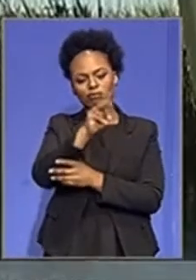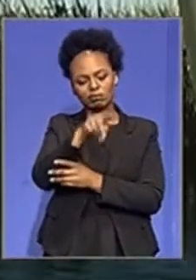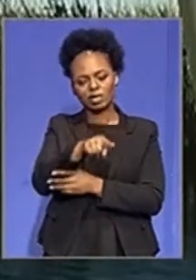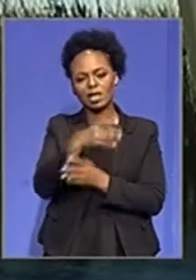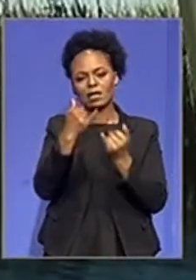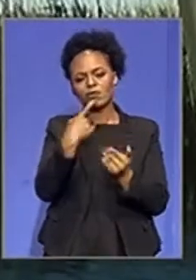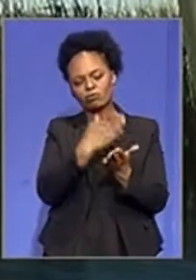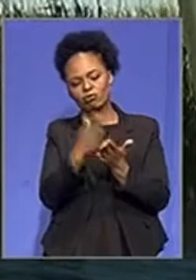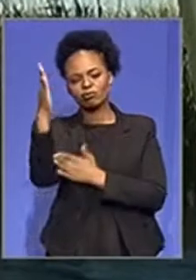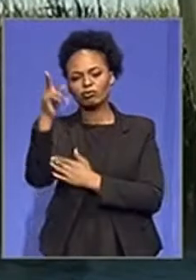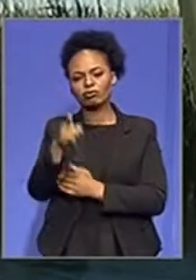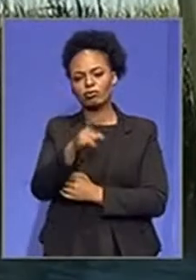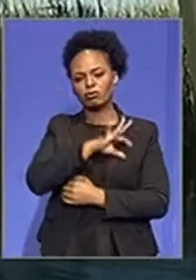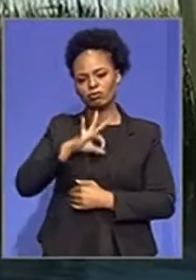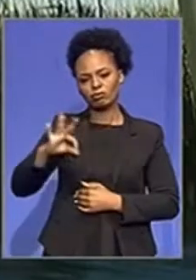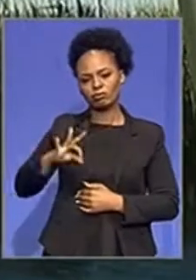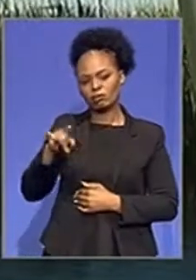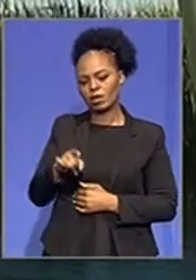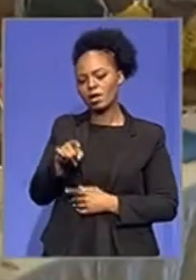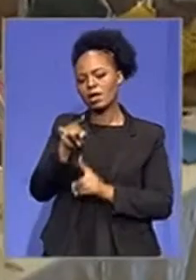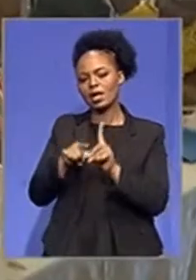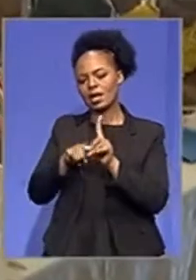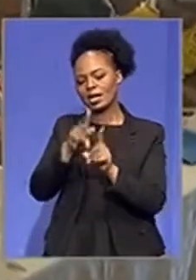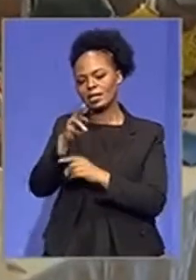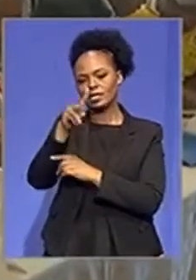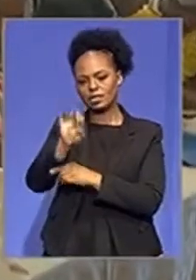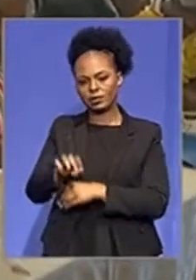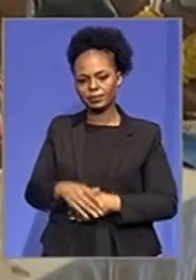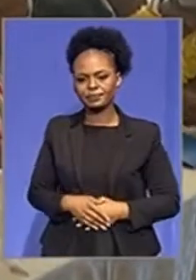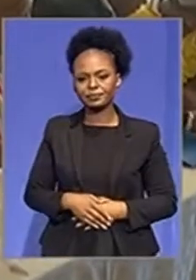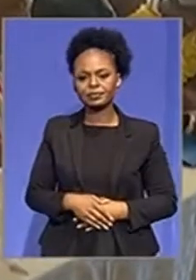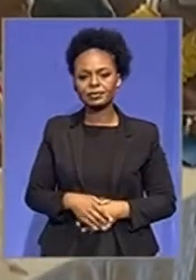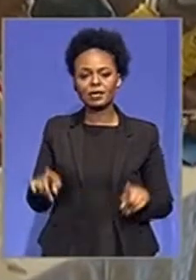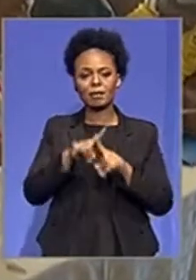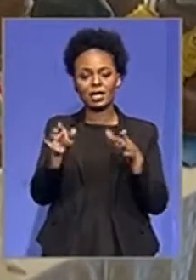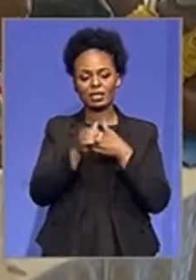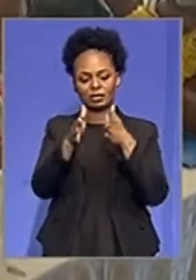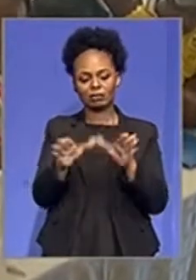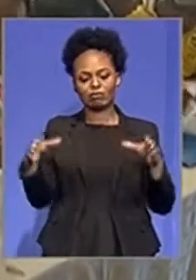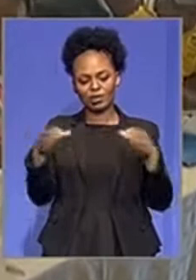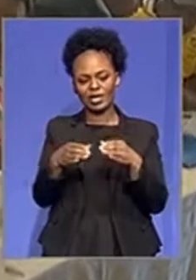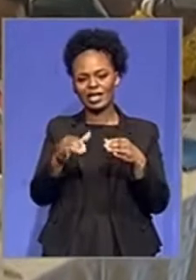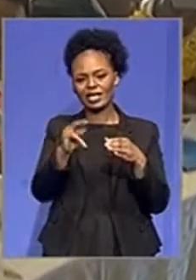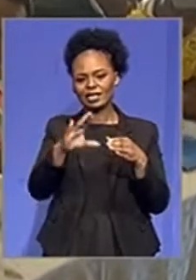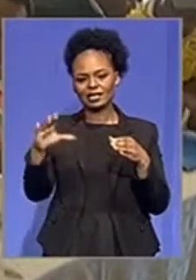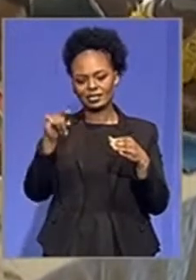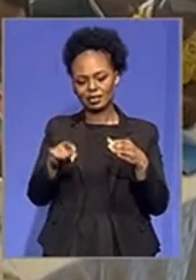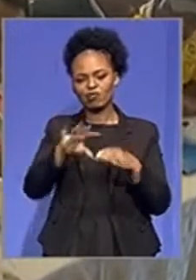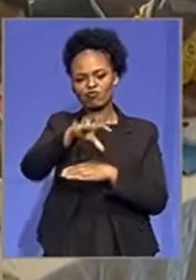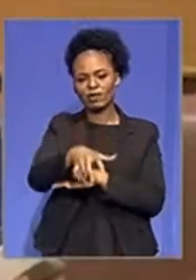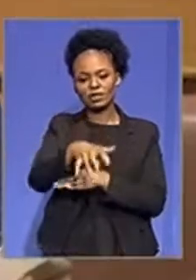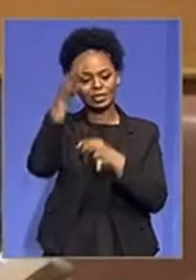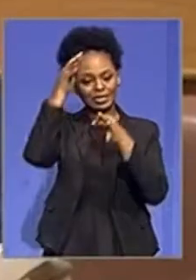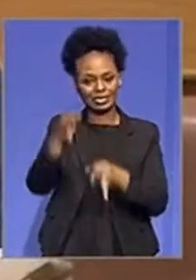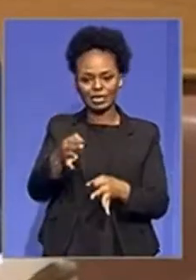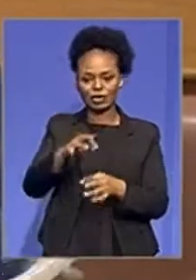ha majoro wa masepala wa Dihlabeng Lindiwe Makgalema. Le ha o le jwalo, boetapele ba ANC ba province ha bo so nke qeto ka tshisinyo